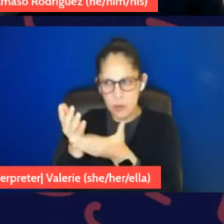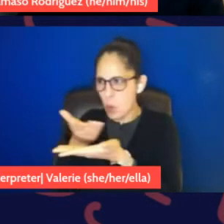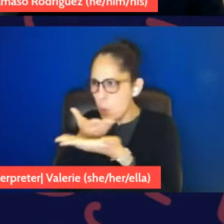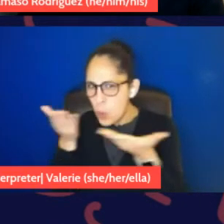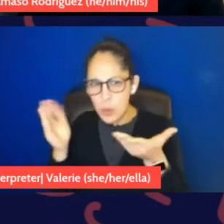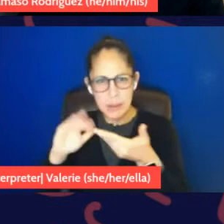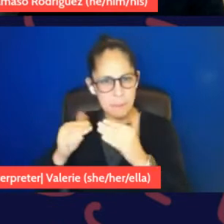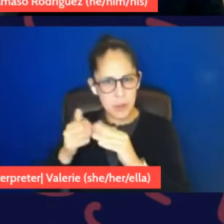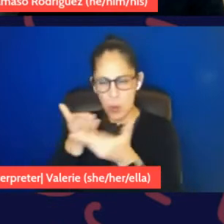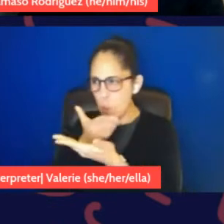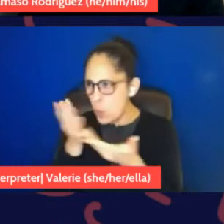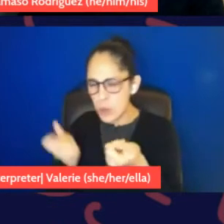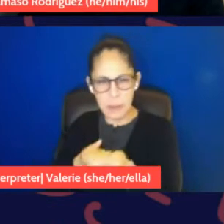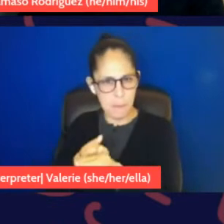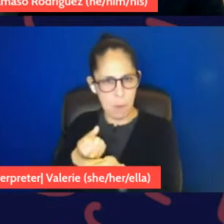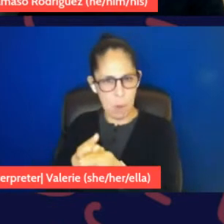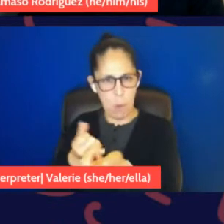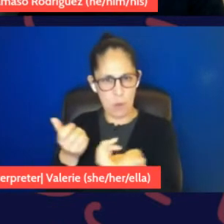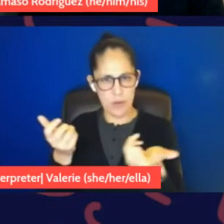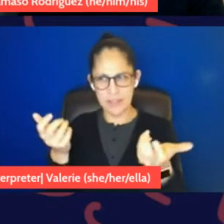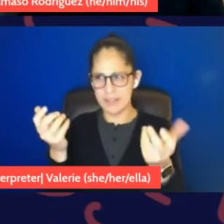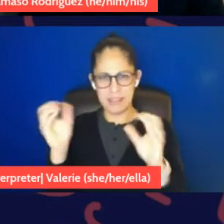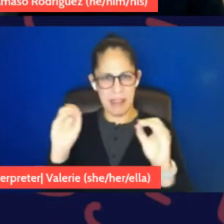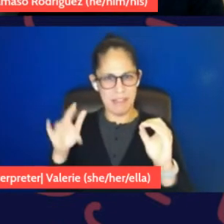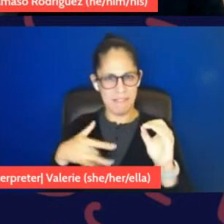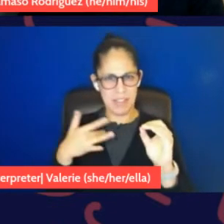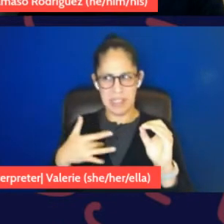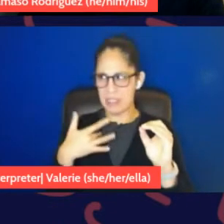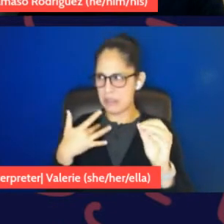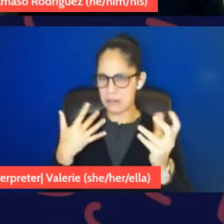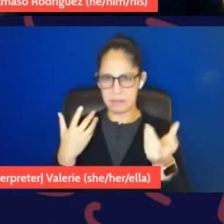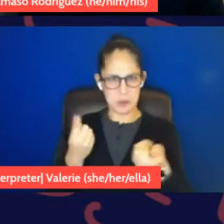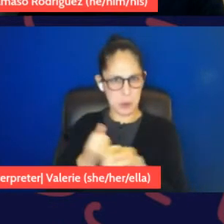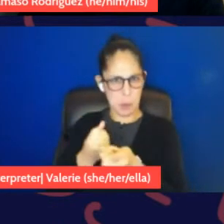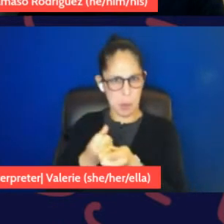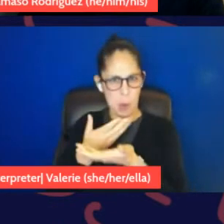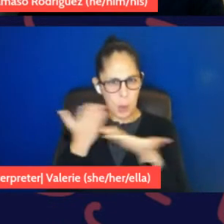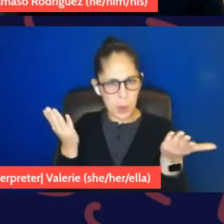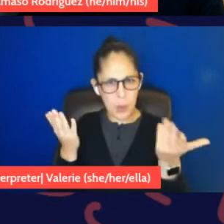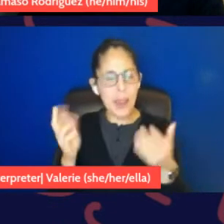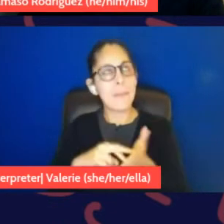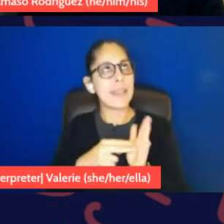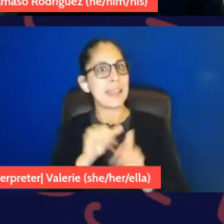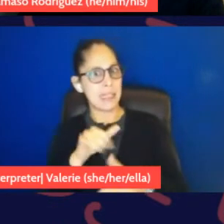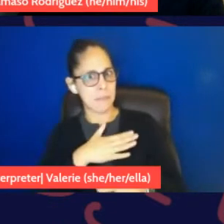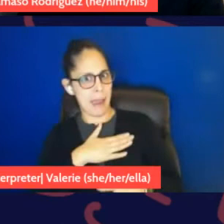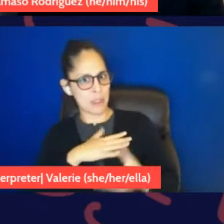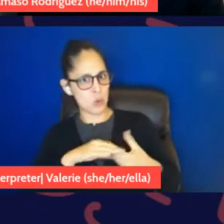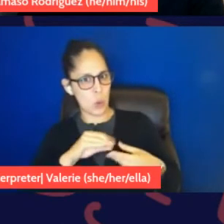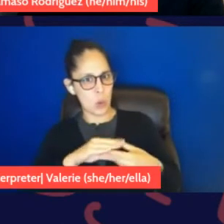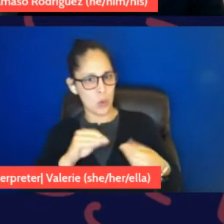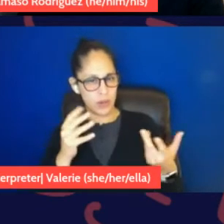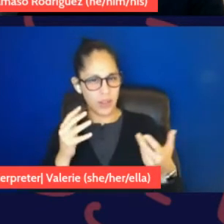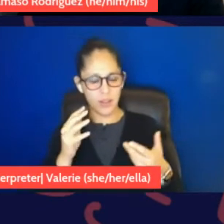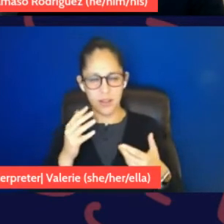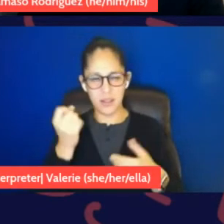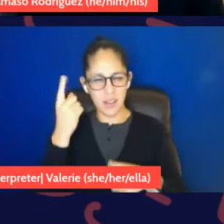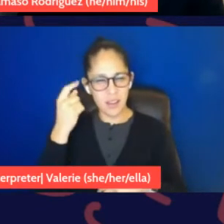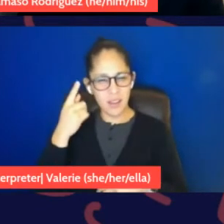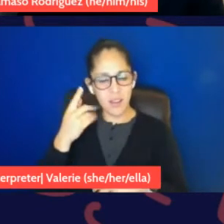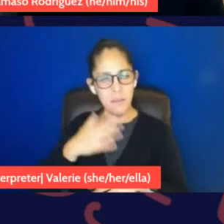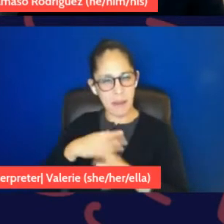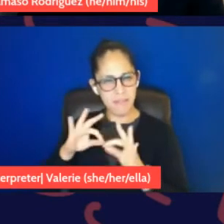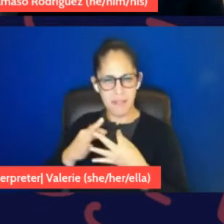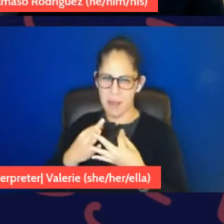there is no, nothing holding you up, right? Like I'm only speaking for myself, but I come from, my family was very much